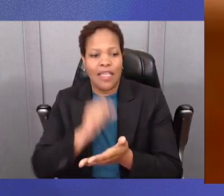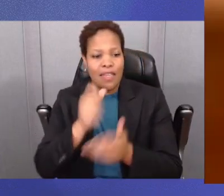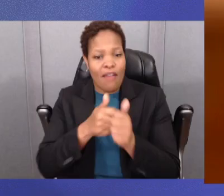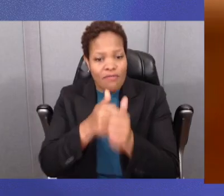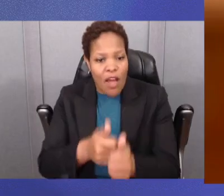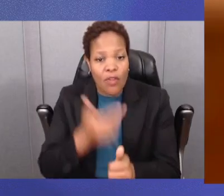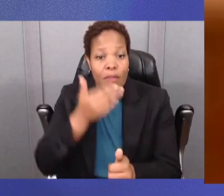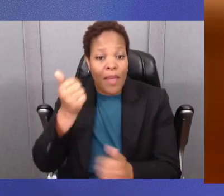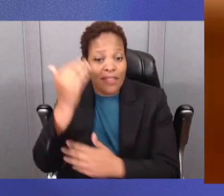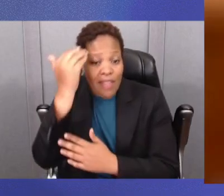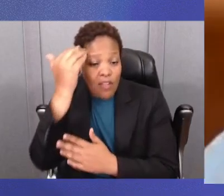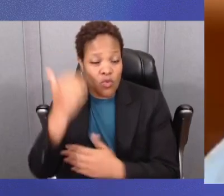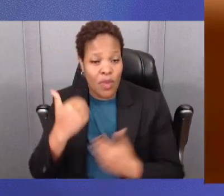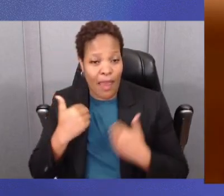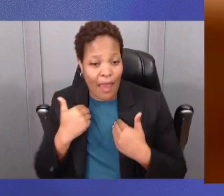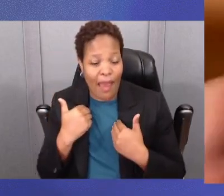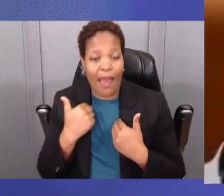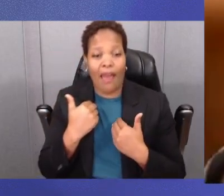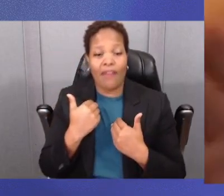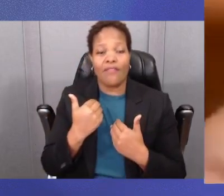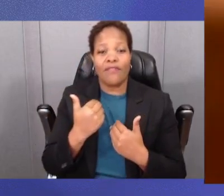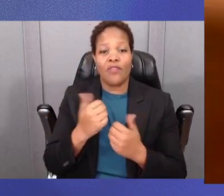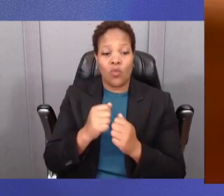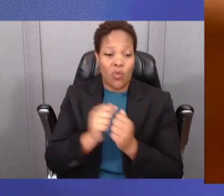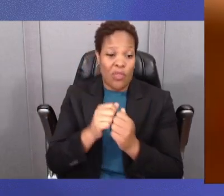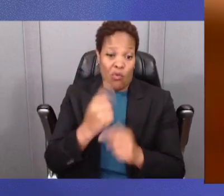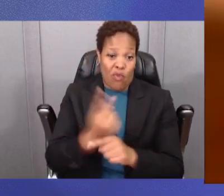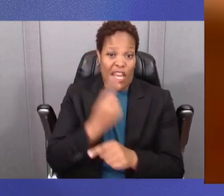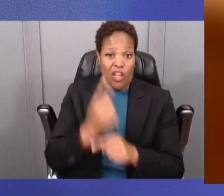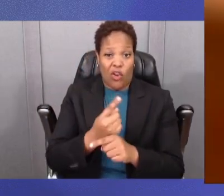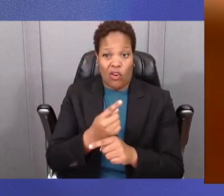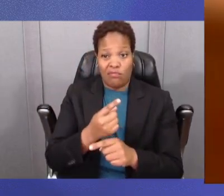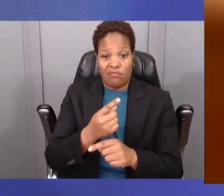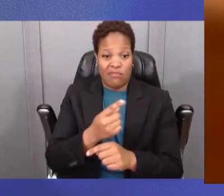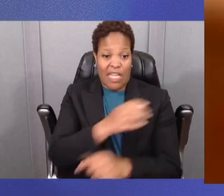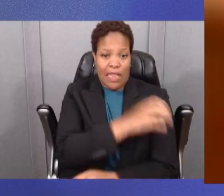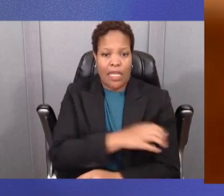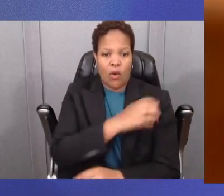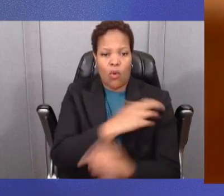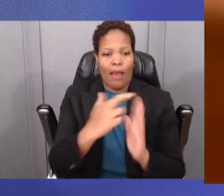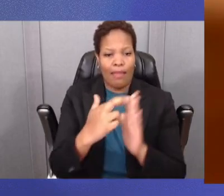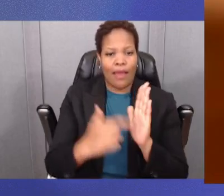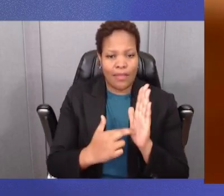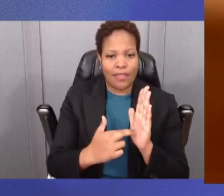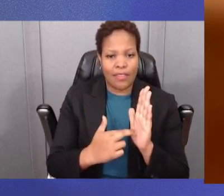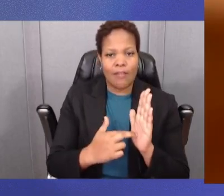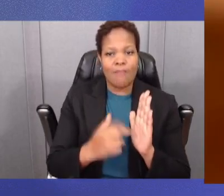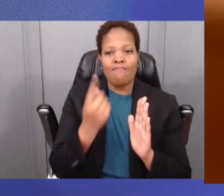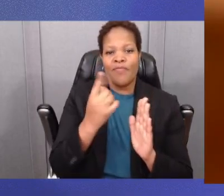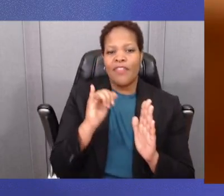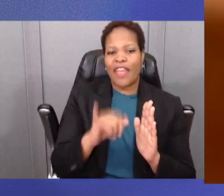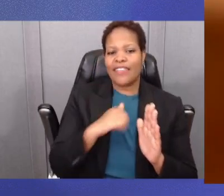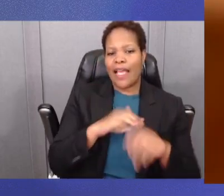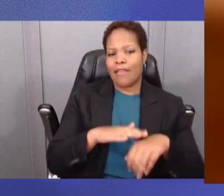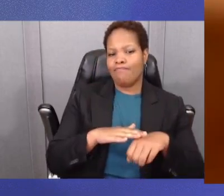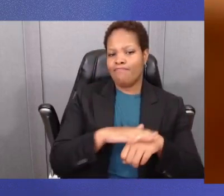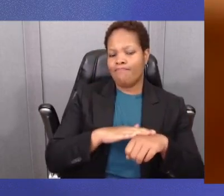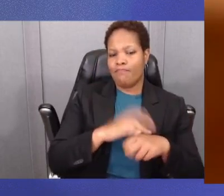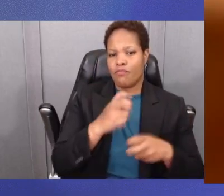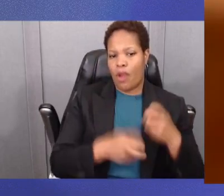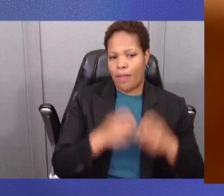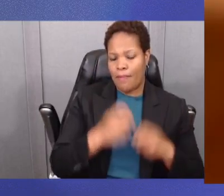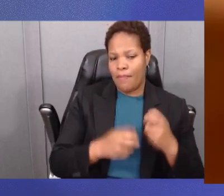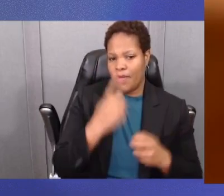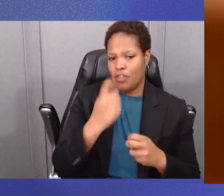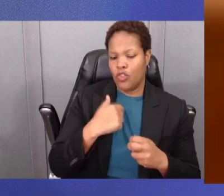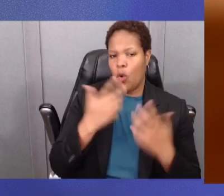we have in regular promised clinical guidelines. Now, that's a subtle problem, because you don't want to put doctors or nurses or